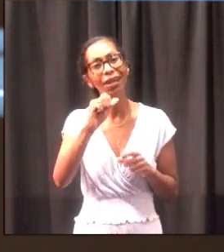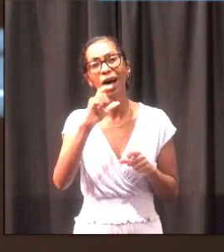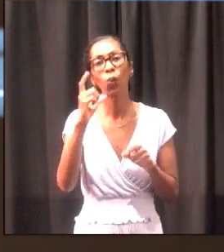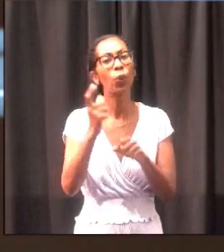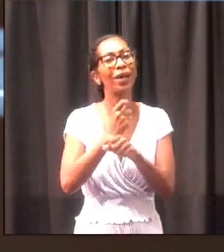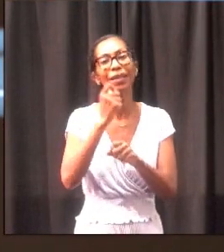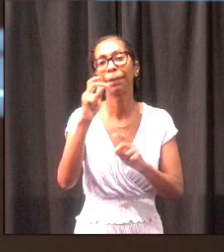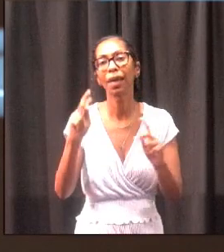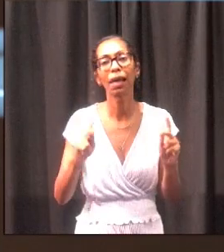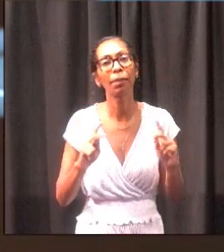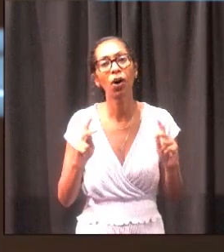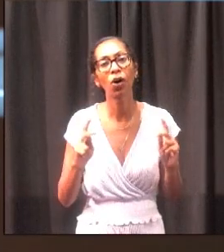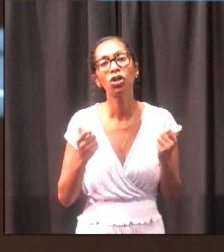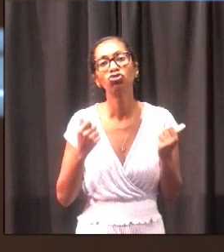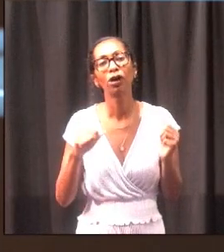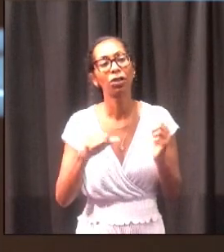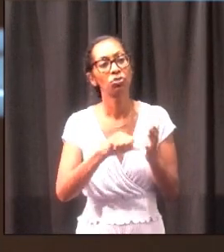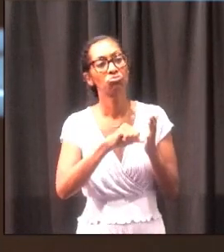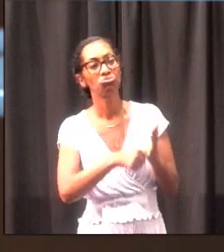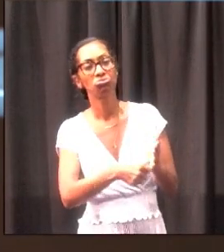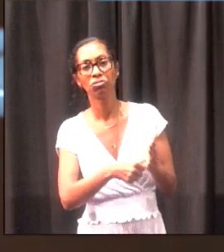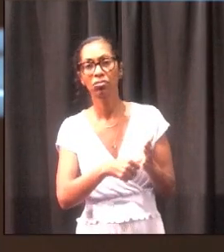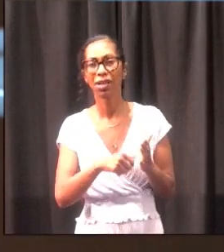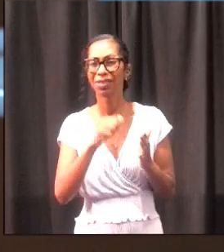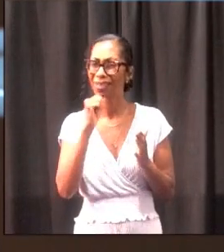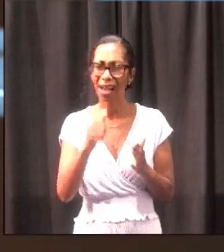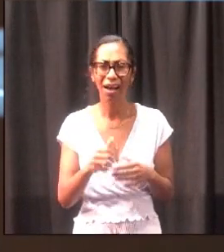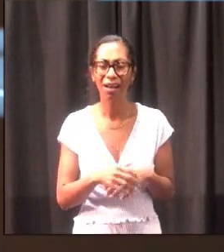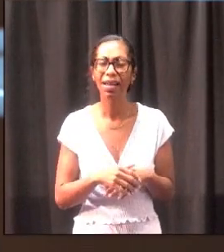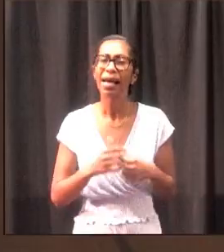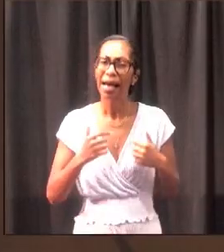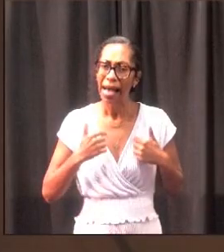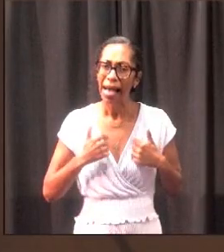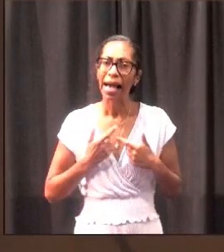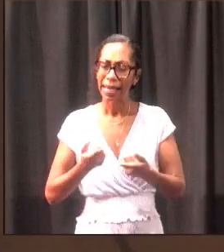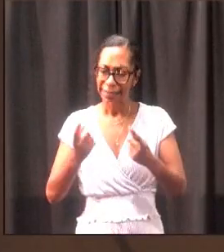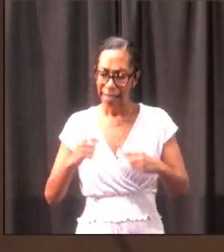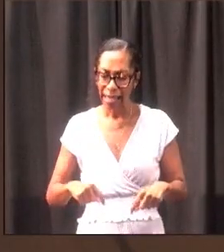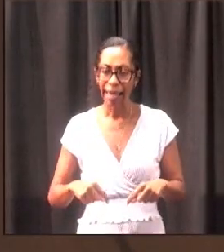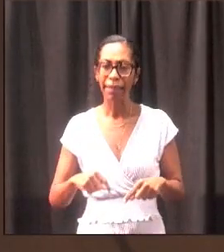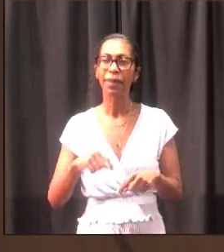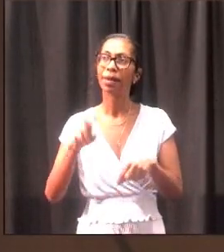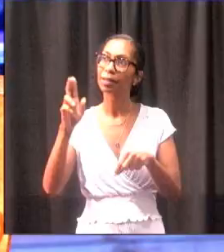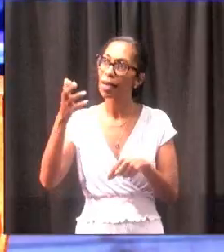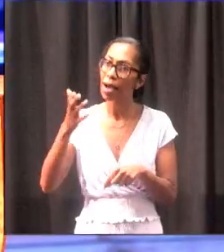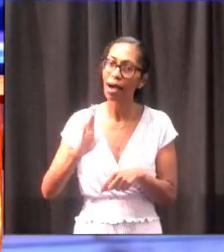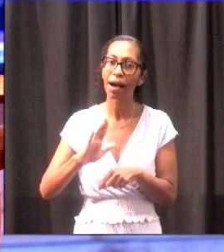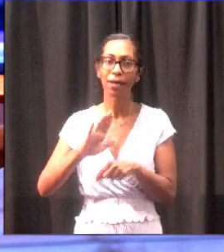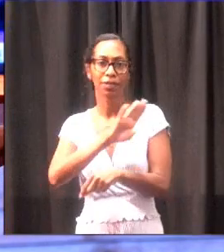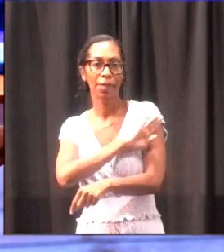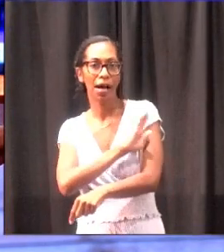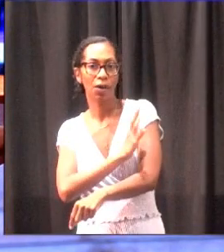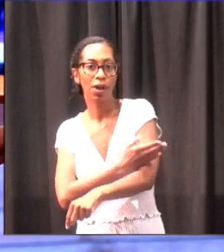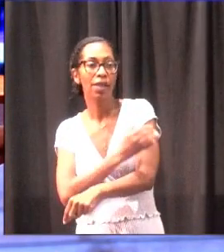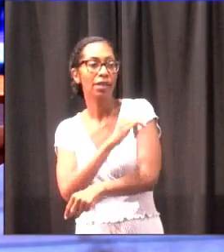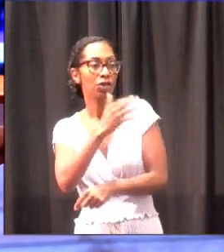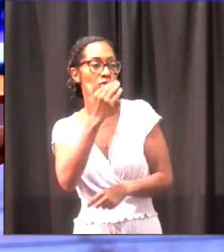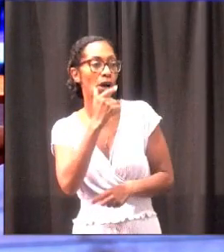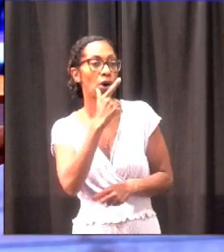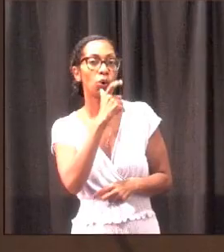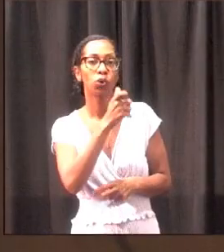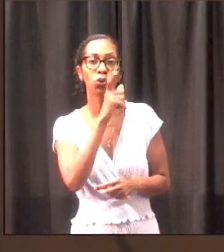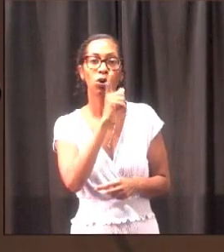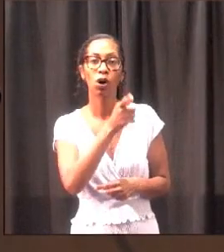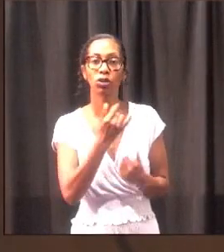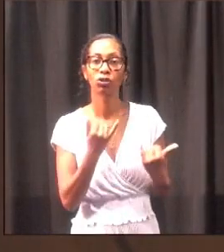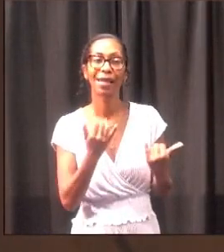anybody, impressing anybody, strengthening anybody. He said, I came to you in the power of God. That's why you are who you are today. That's why